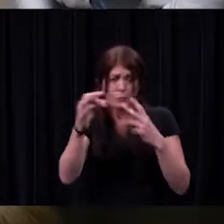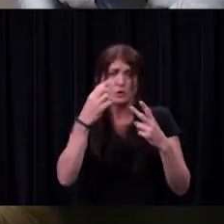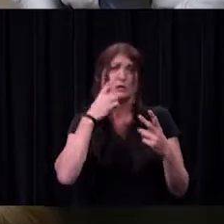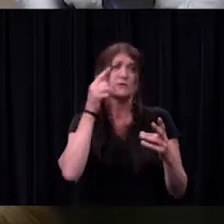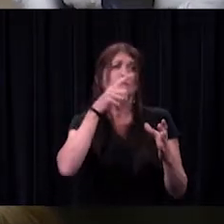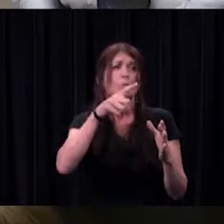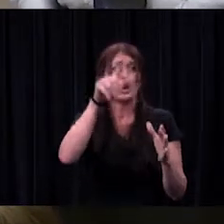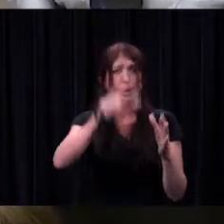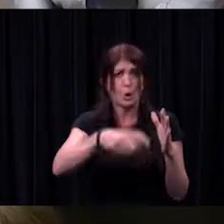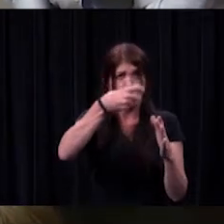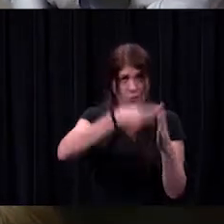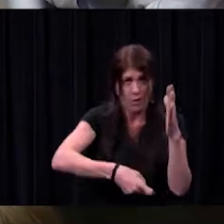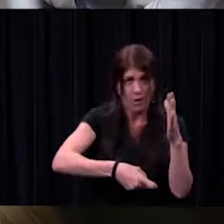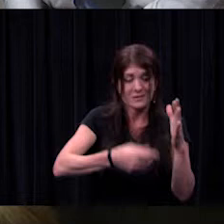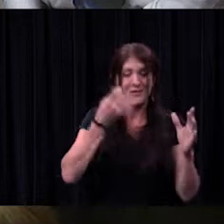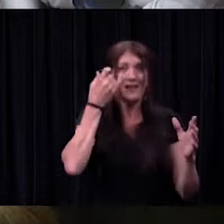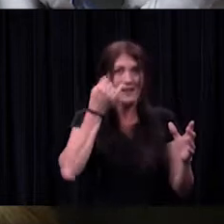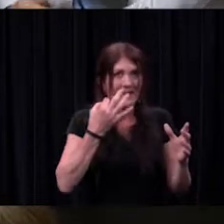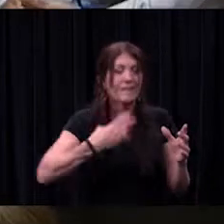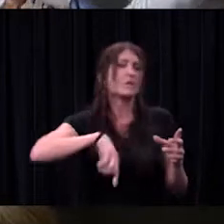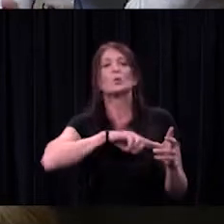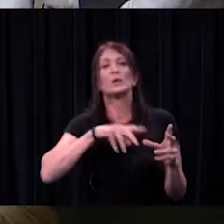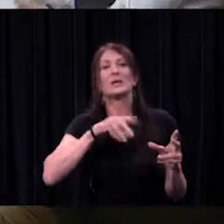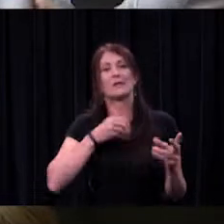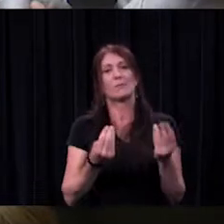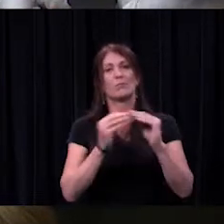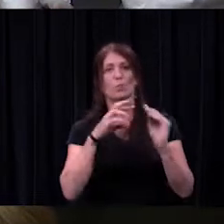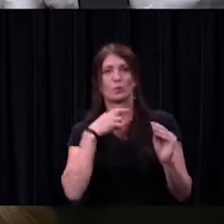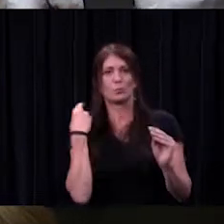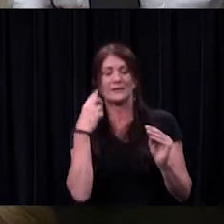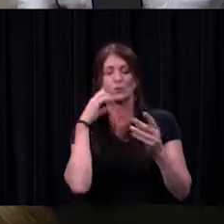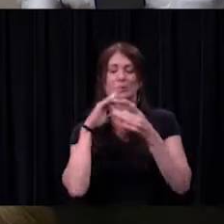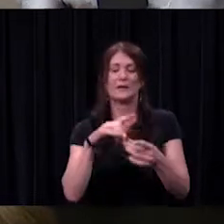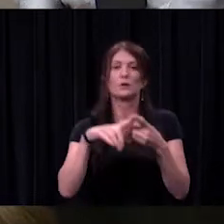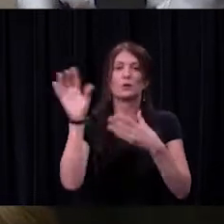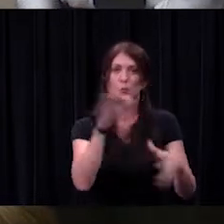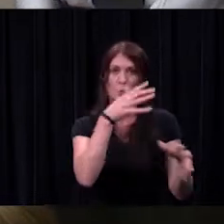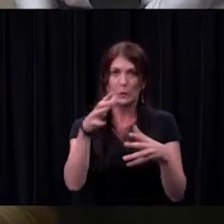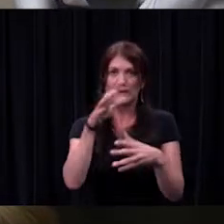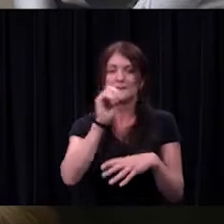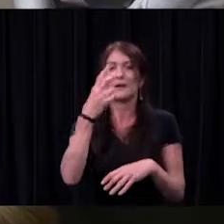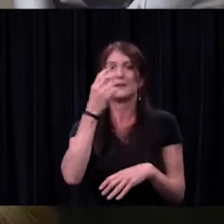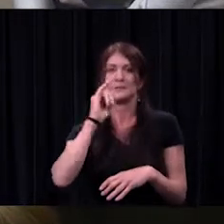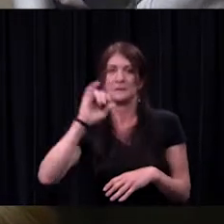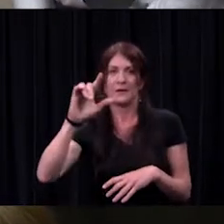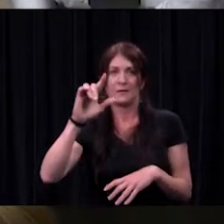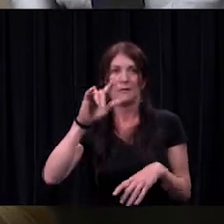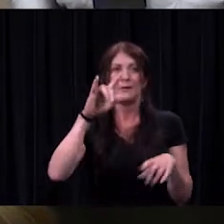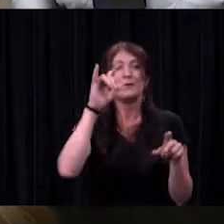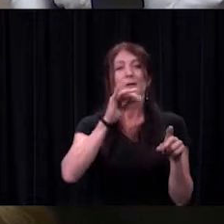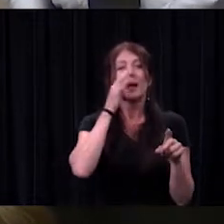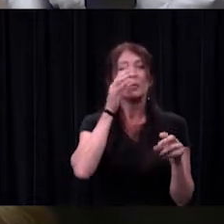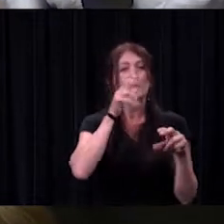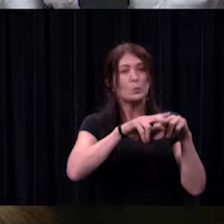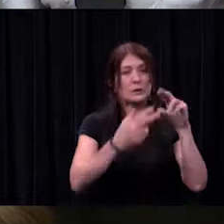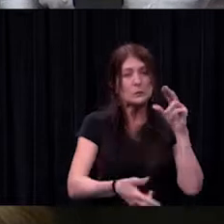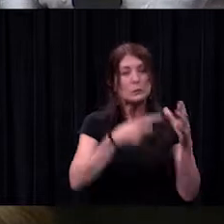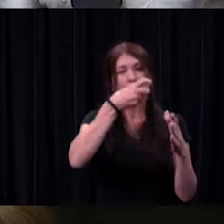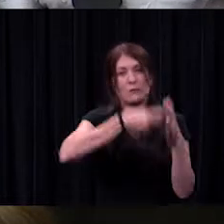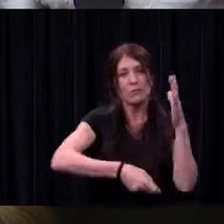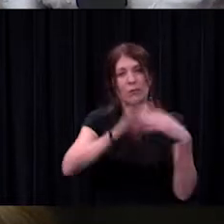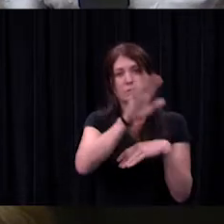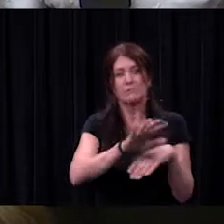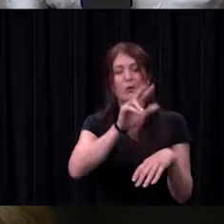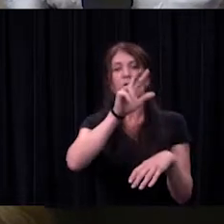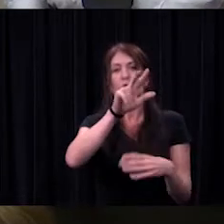premium by taking on more risk on the wind and hail, by reducing the premium by about $35,000. The